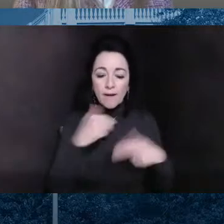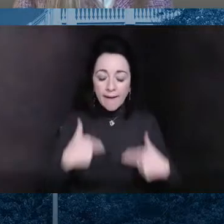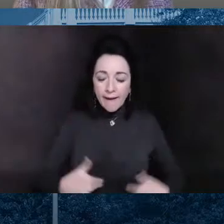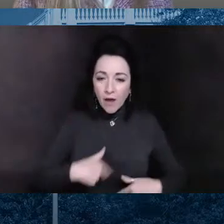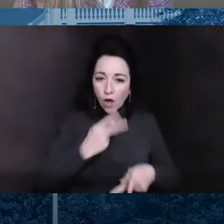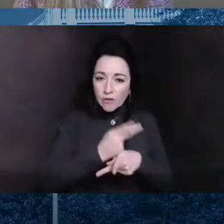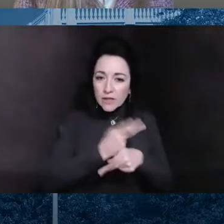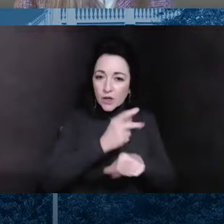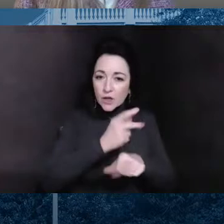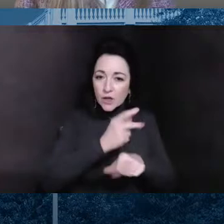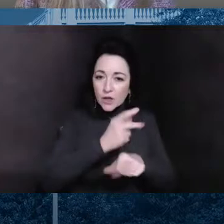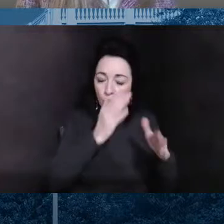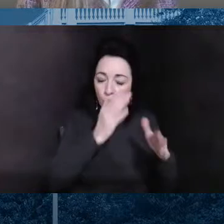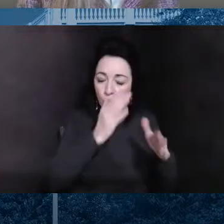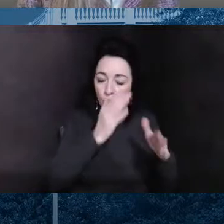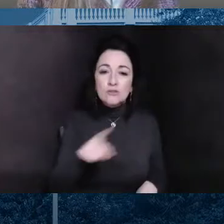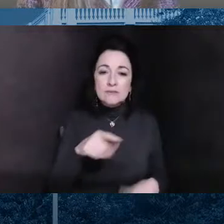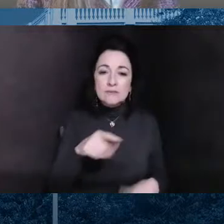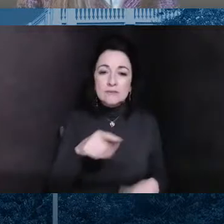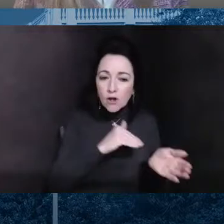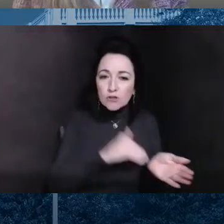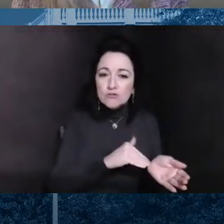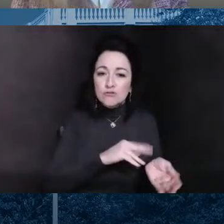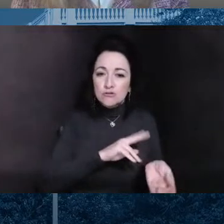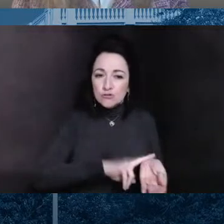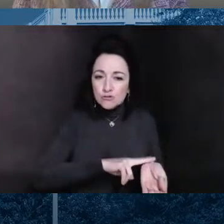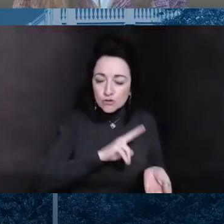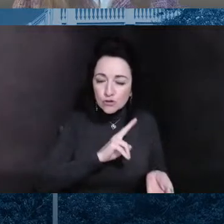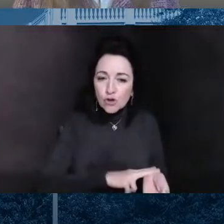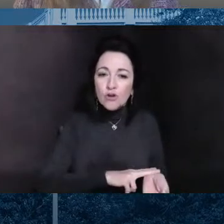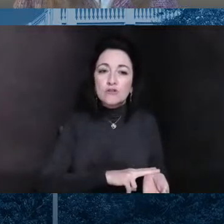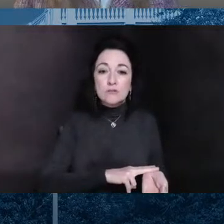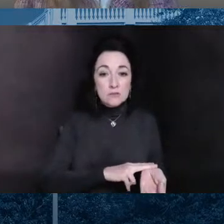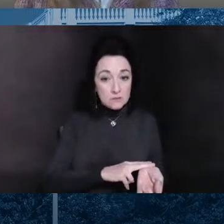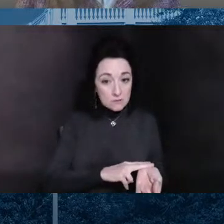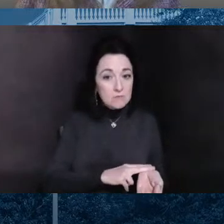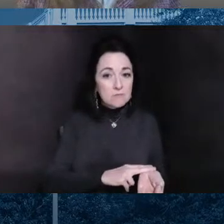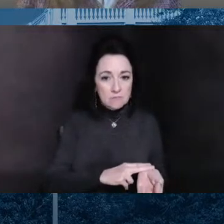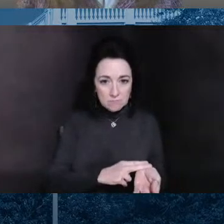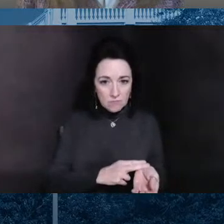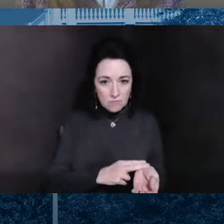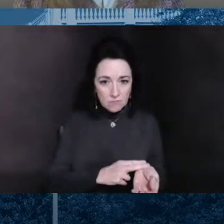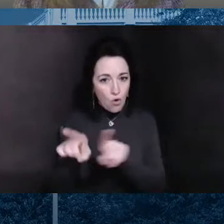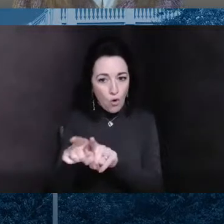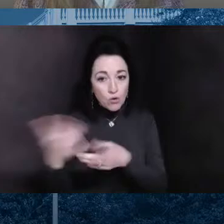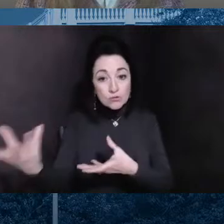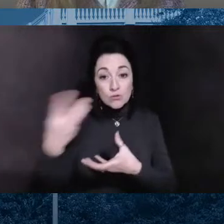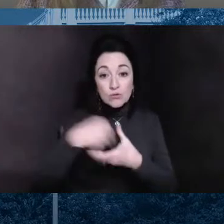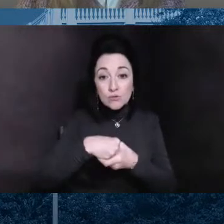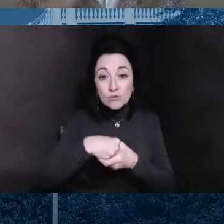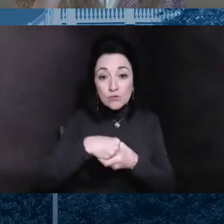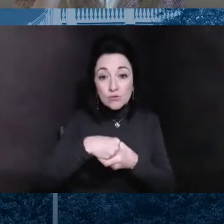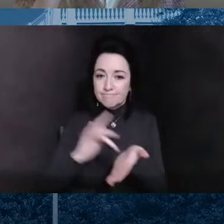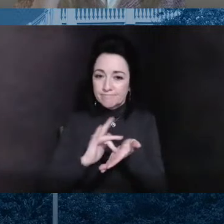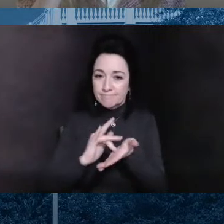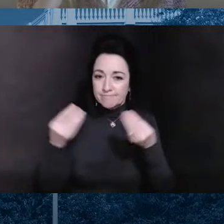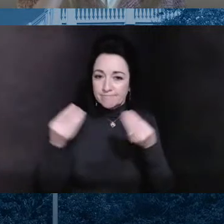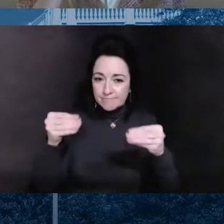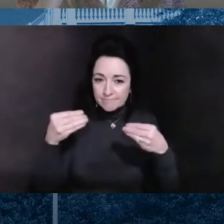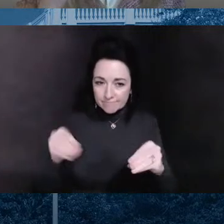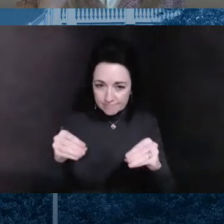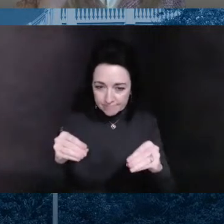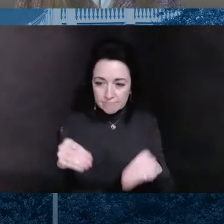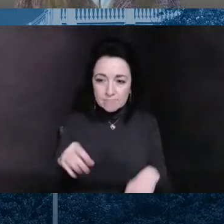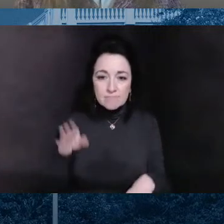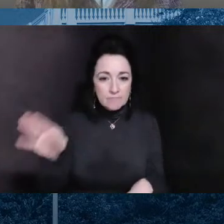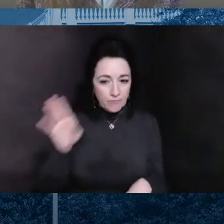physicians, others in the community, with our pharmacies, and we're ramping up pharmacies a little bit. So make sure you pay attention and get